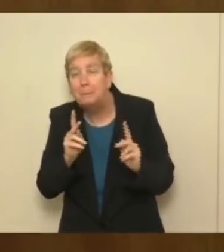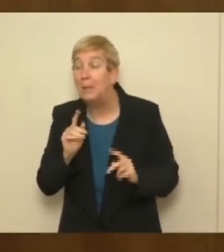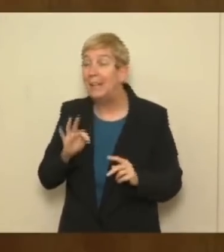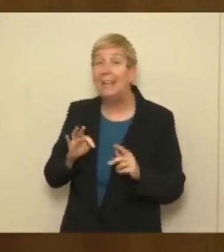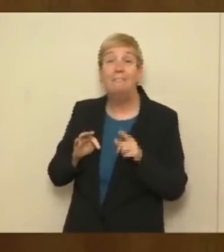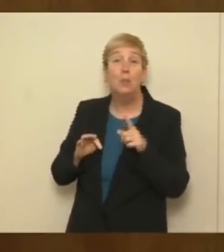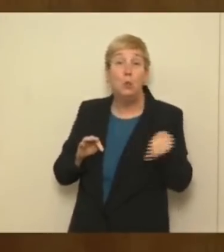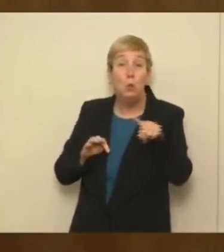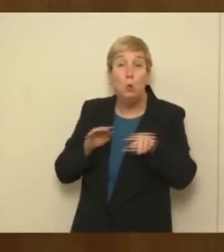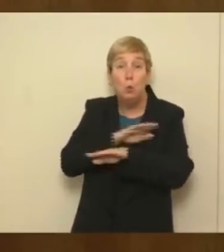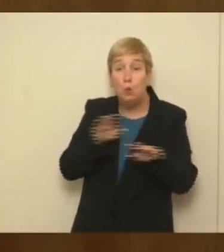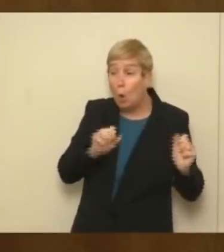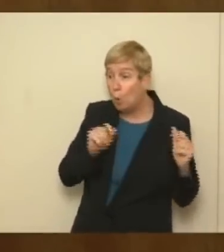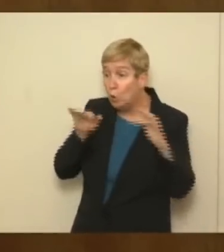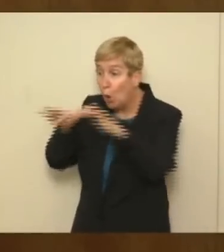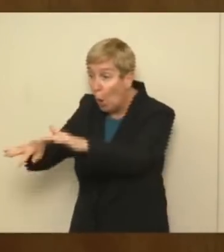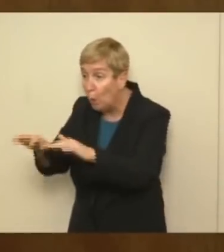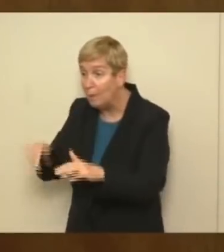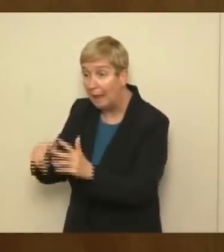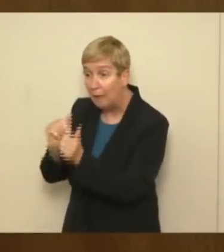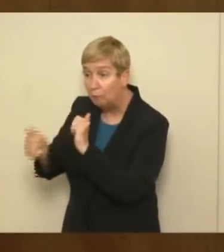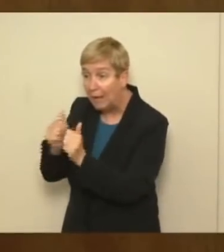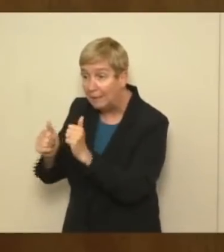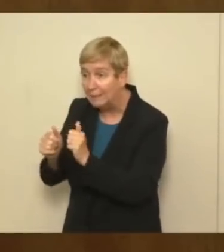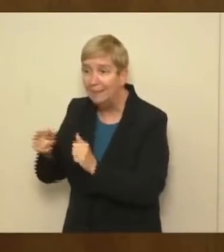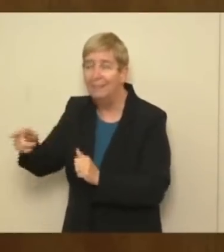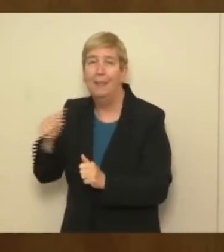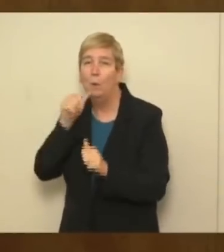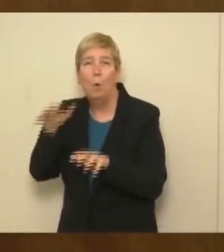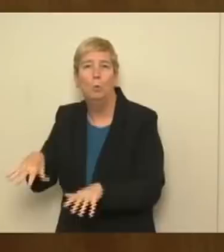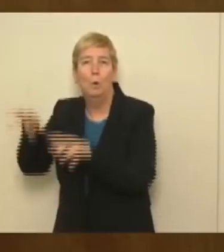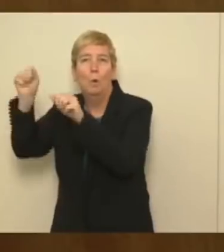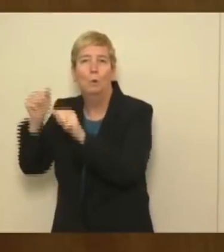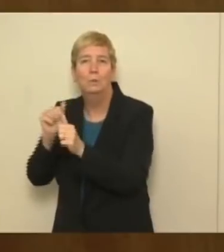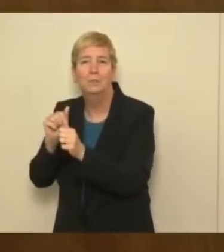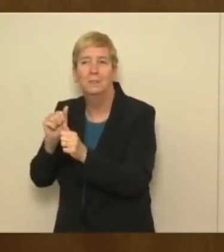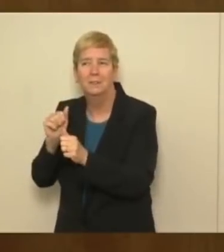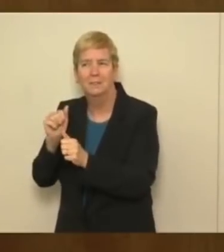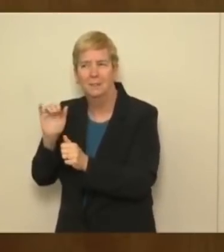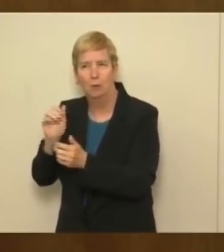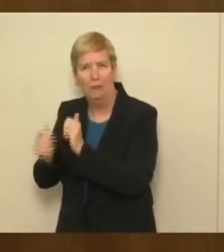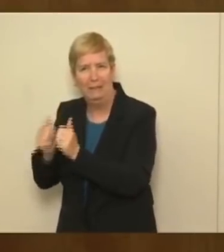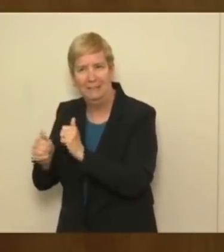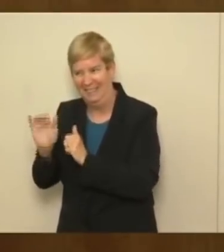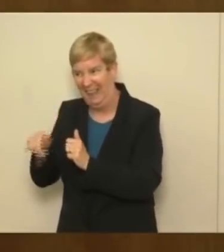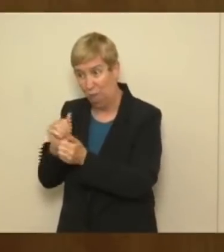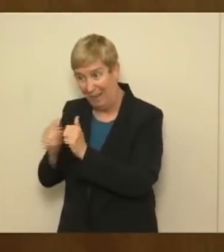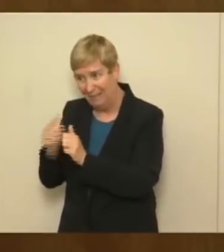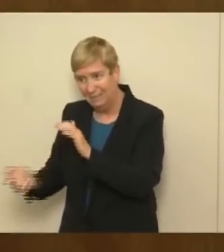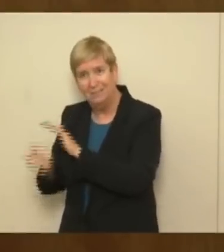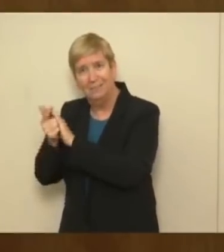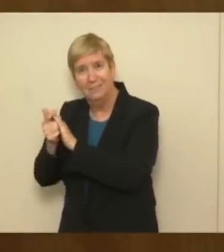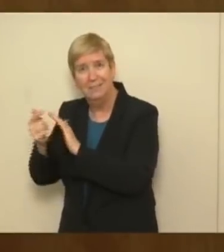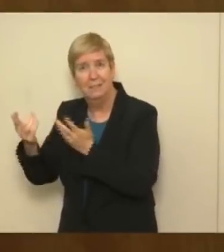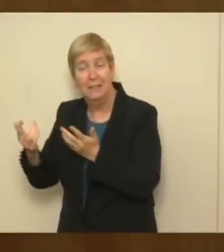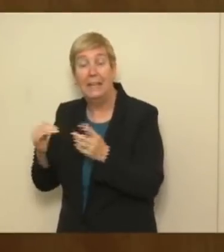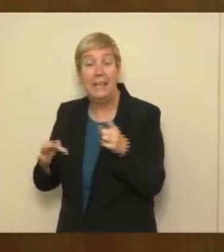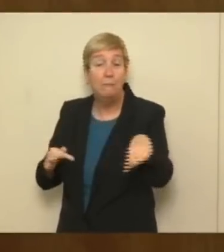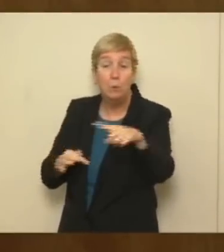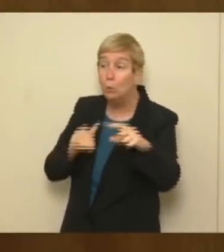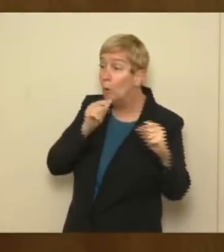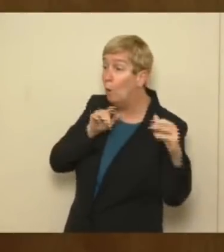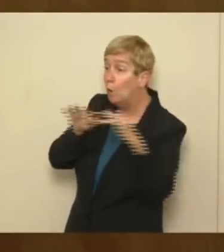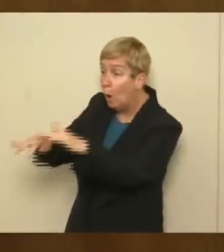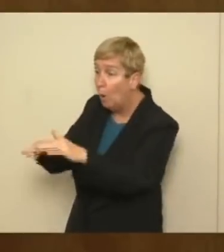don't go. Don't go to something that's basically against the law, against a public health order, because it isn't going to be